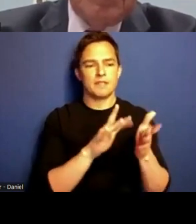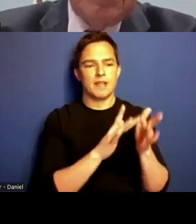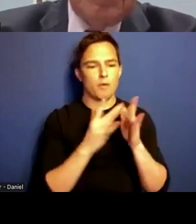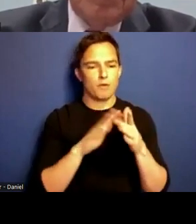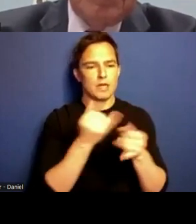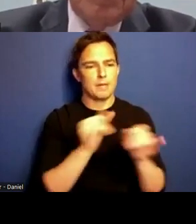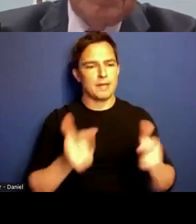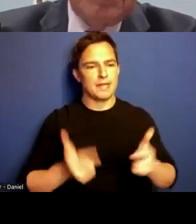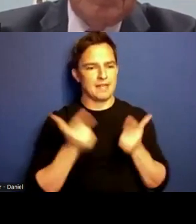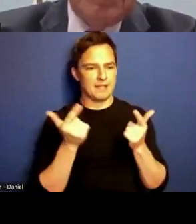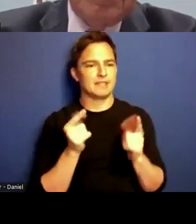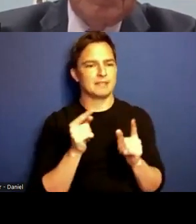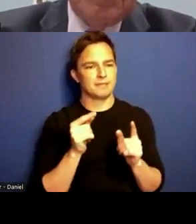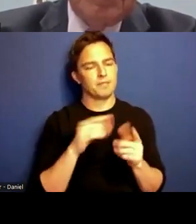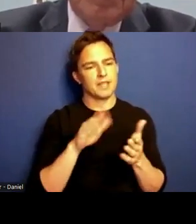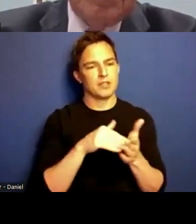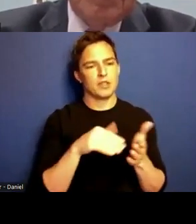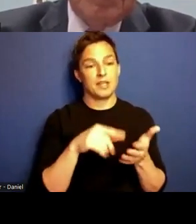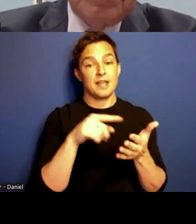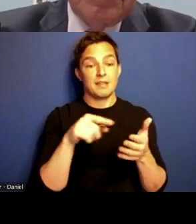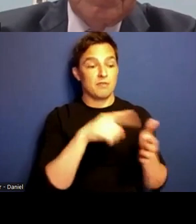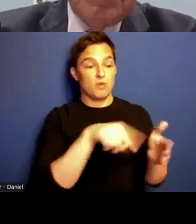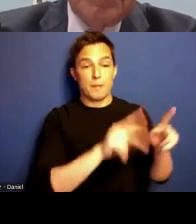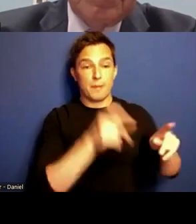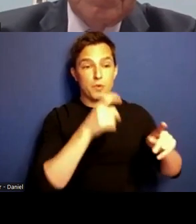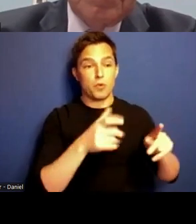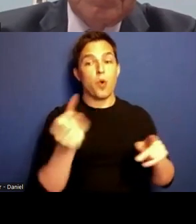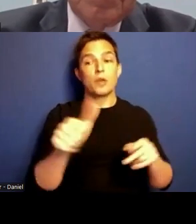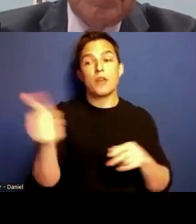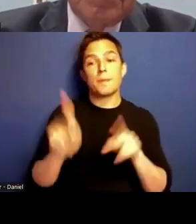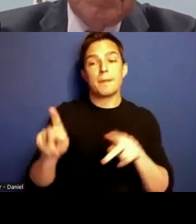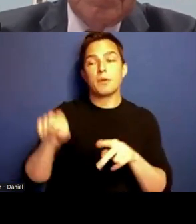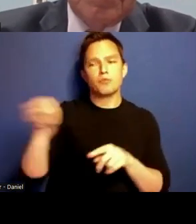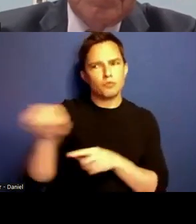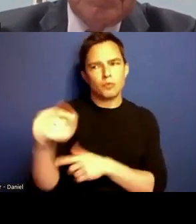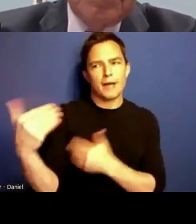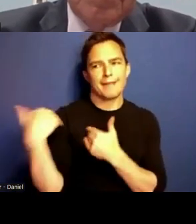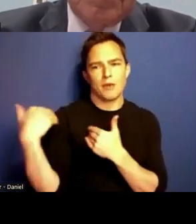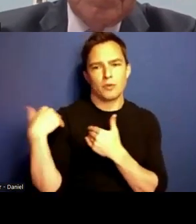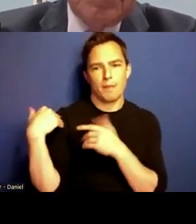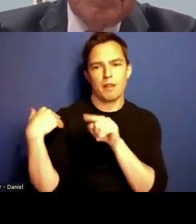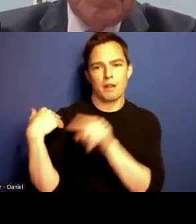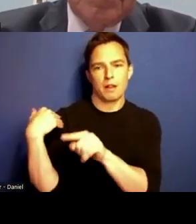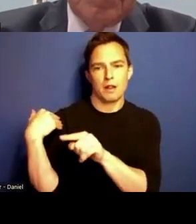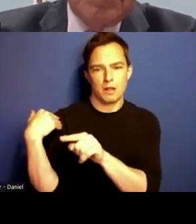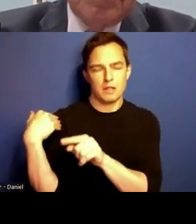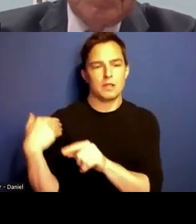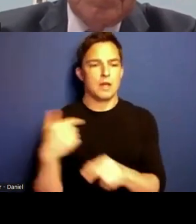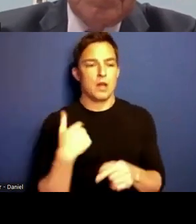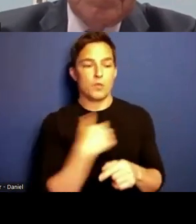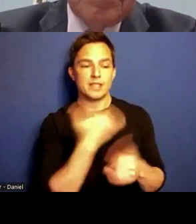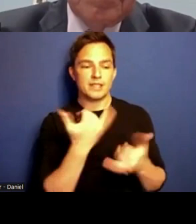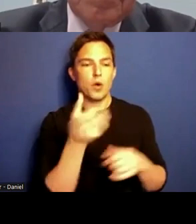living. These are people who hold others accountable. And we are still holding